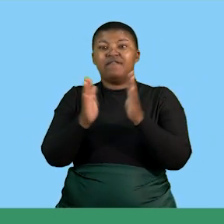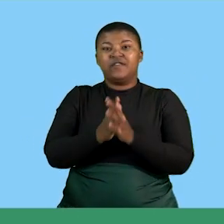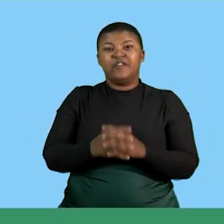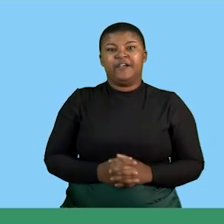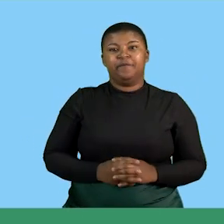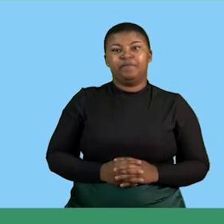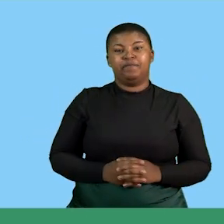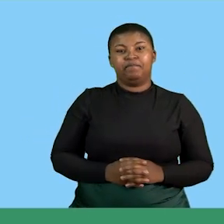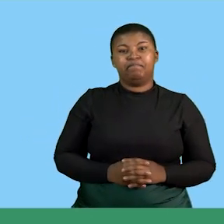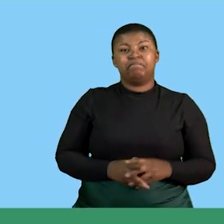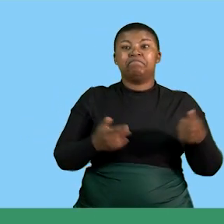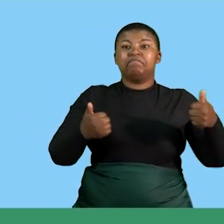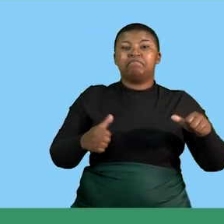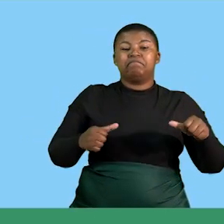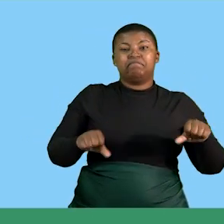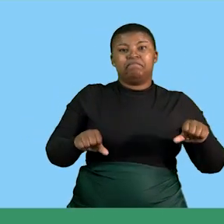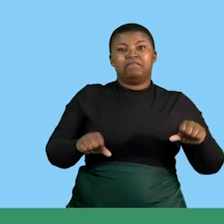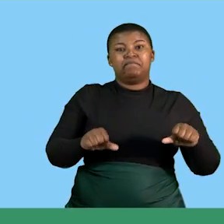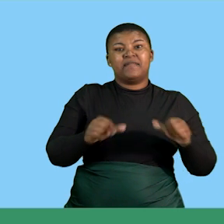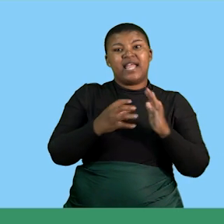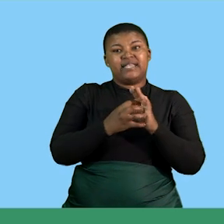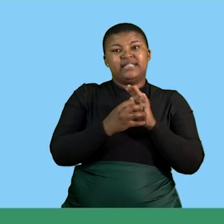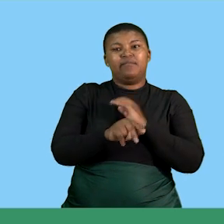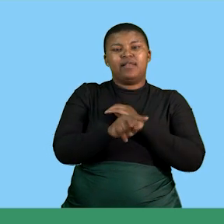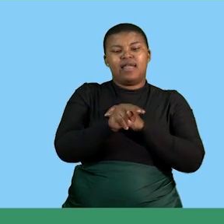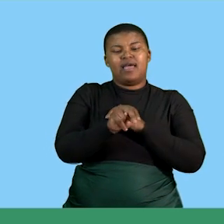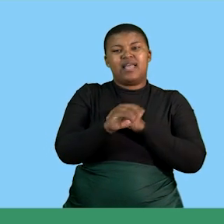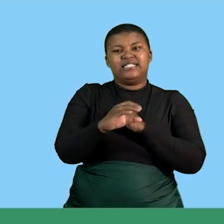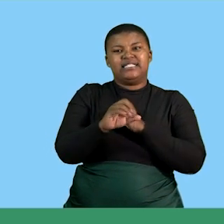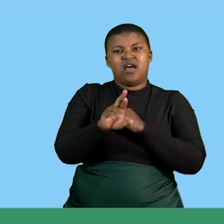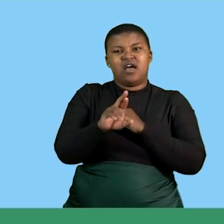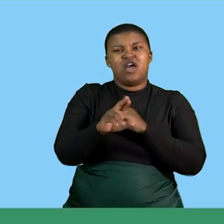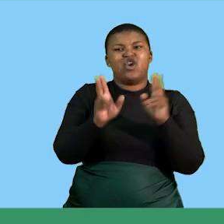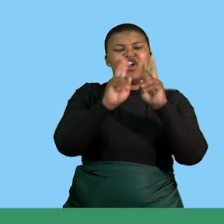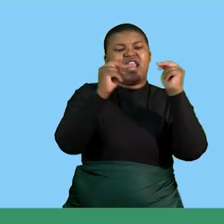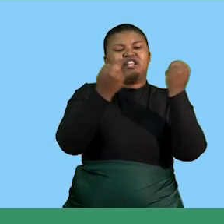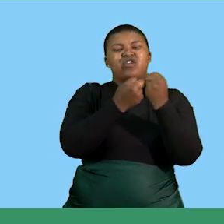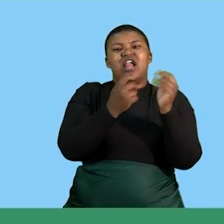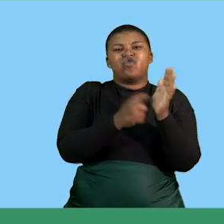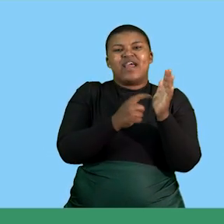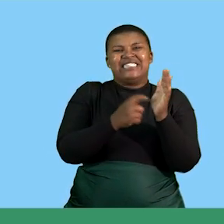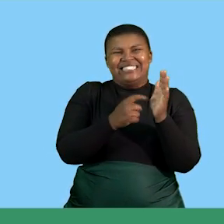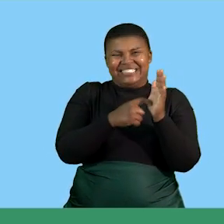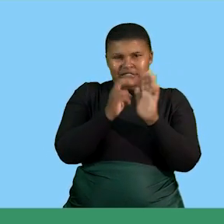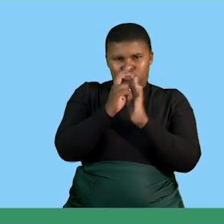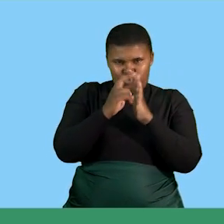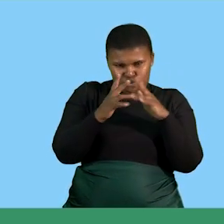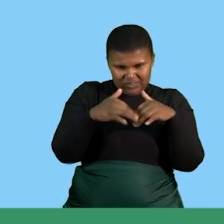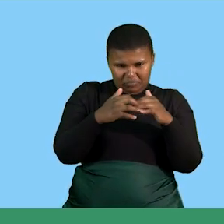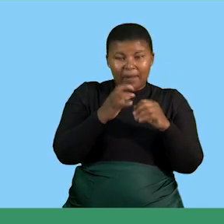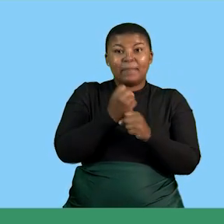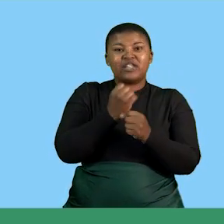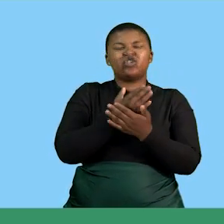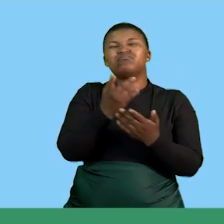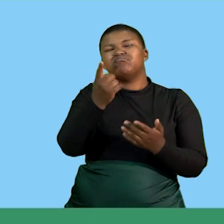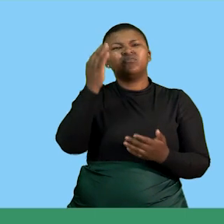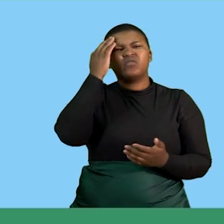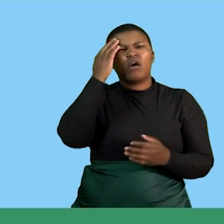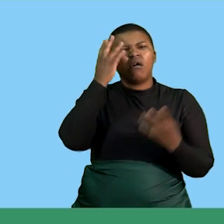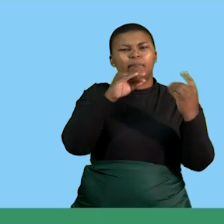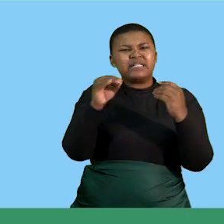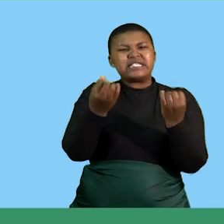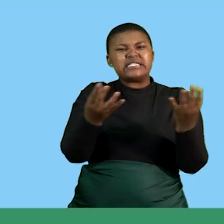So in a way, they are protecting the consumers by giving them or ensuring that they receive a quality